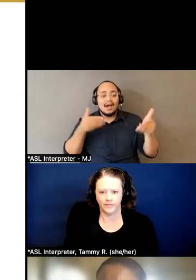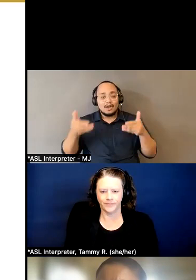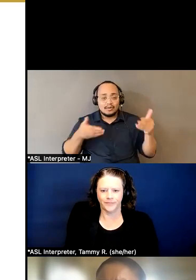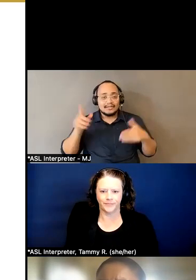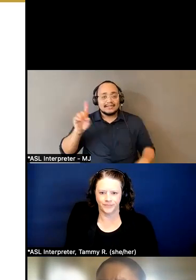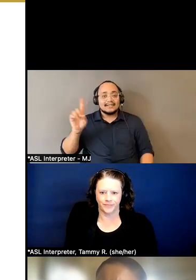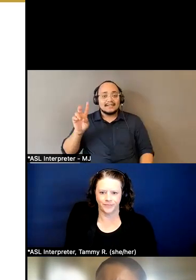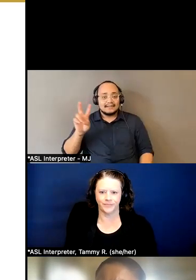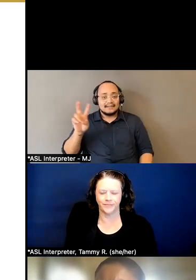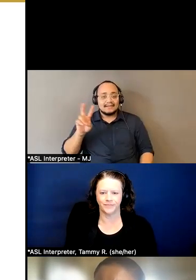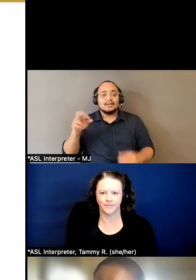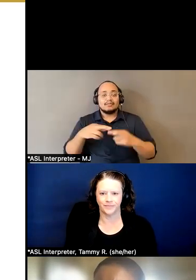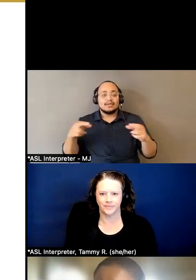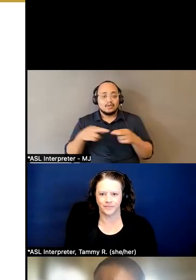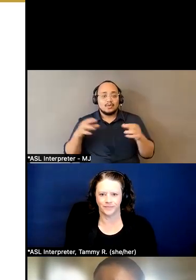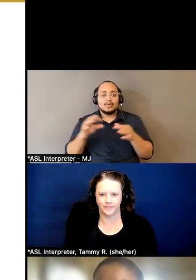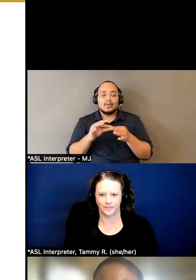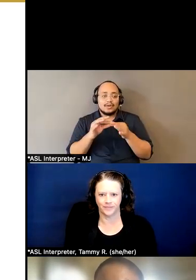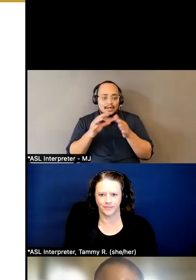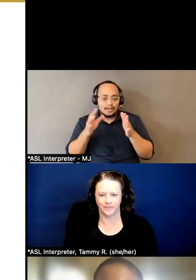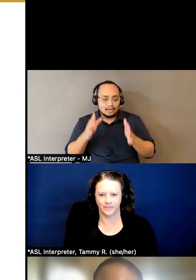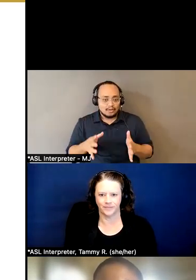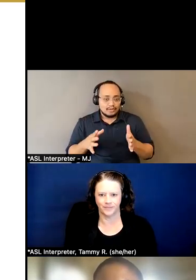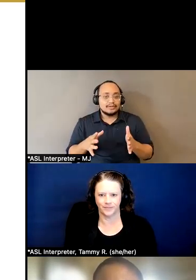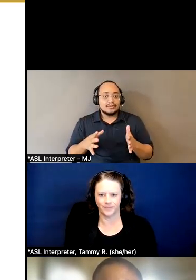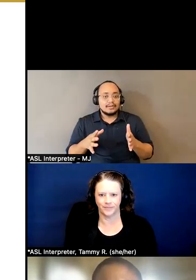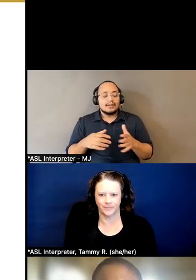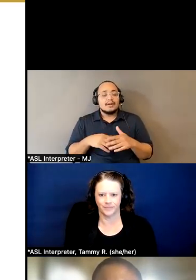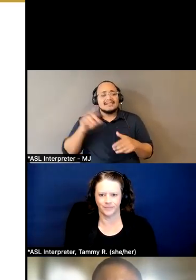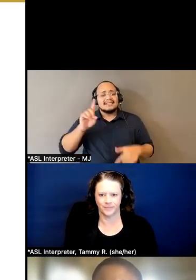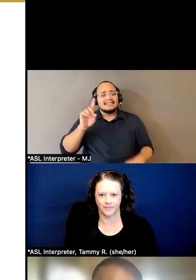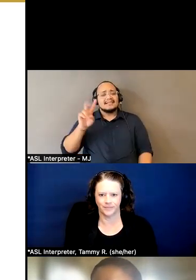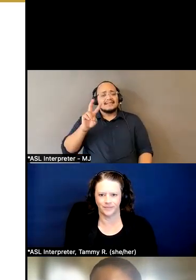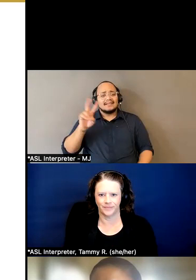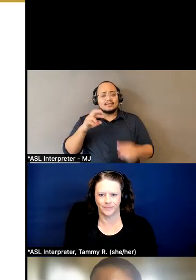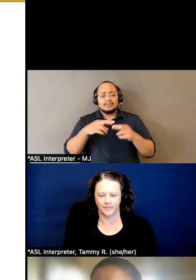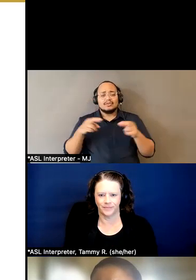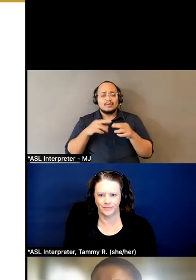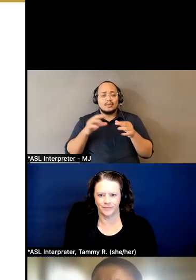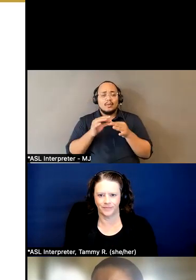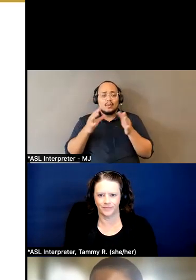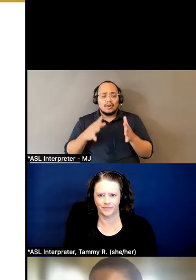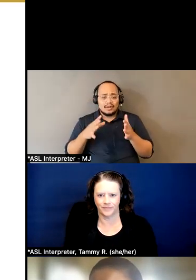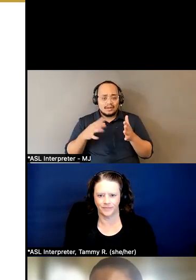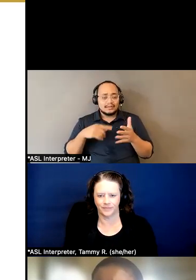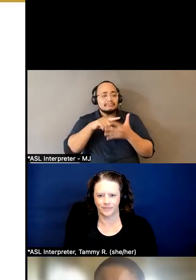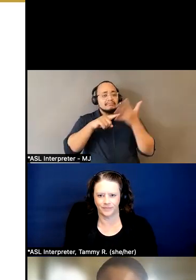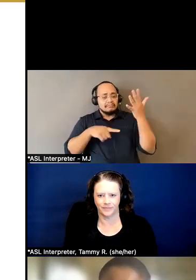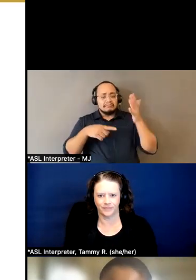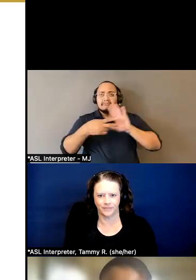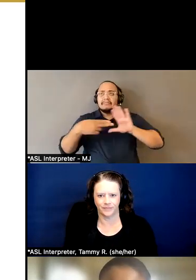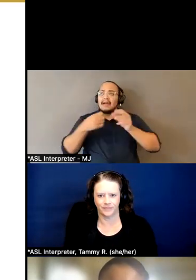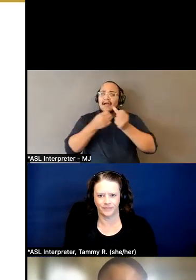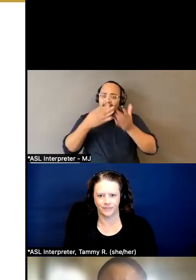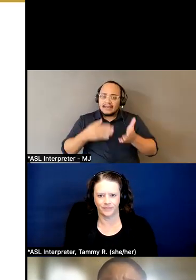domestic violence regional coordinators. Domestic violence regional coordinators are advocates who are hired